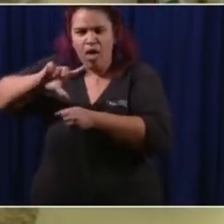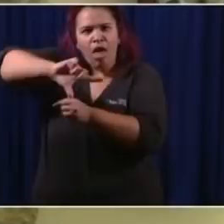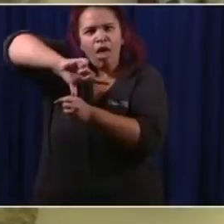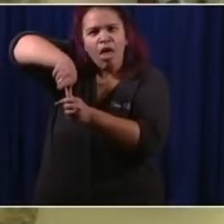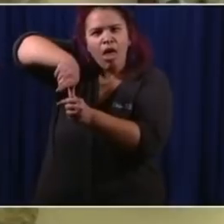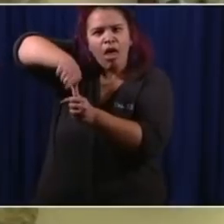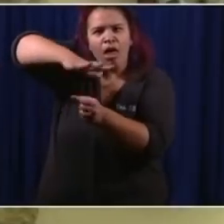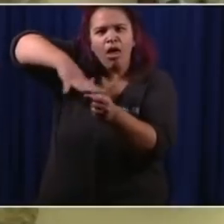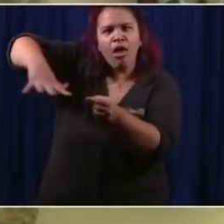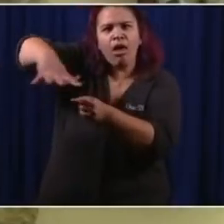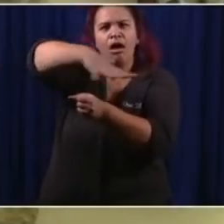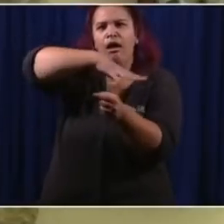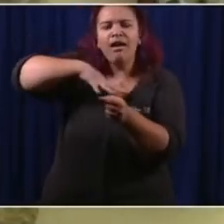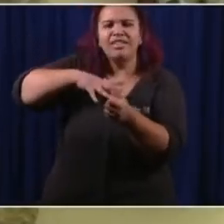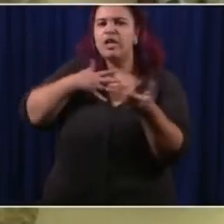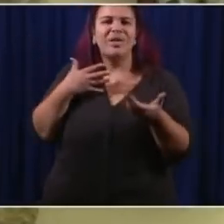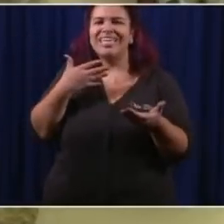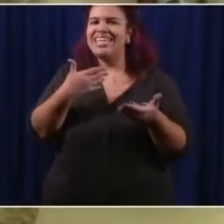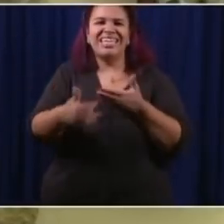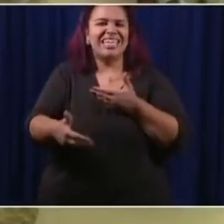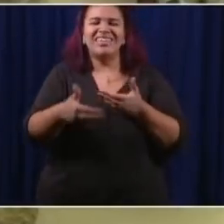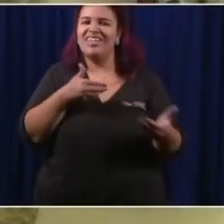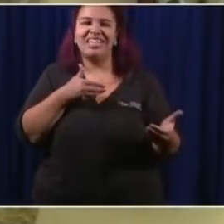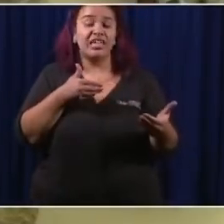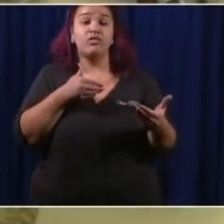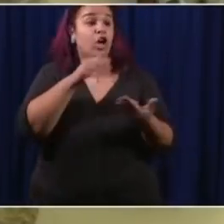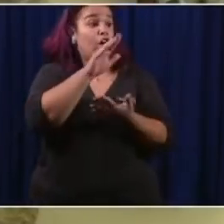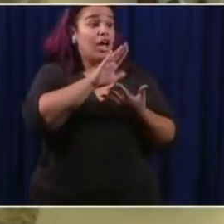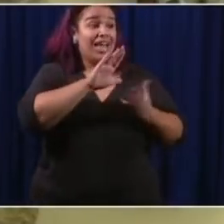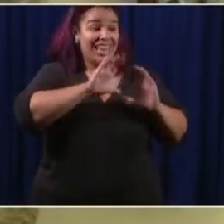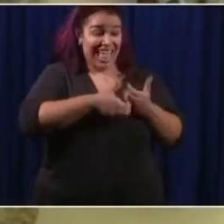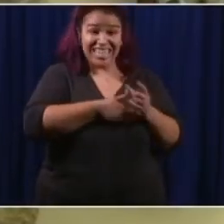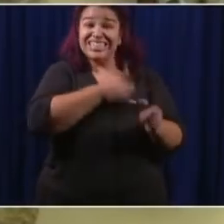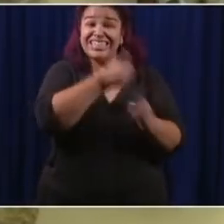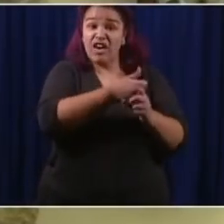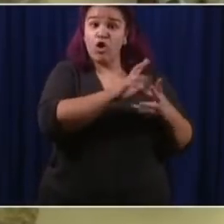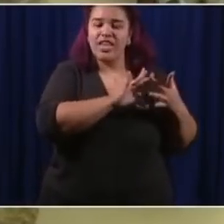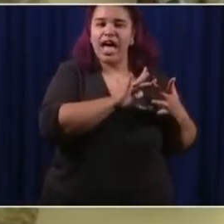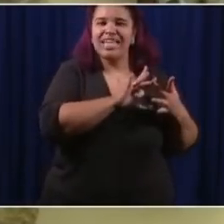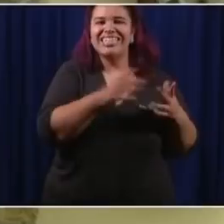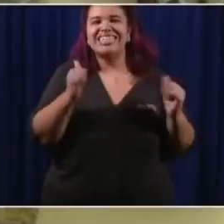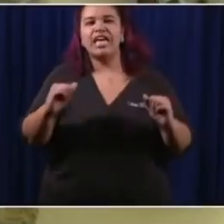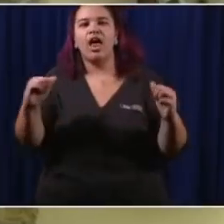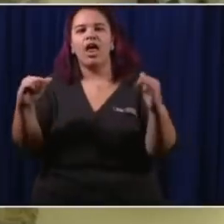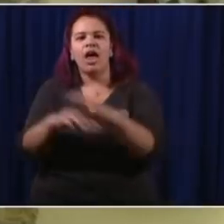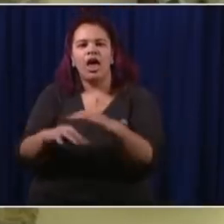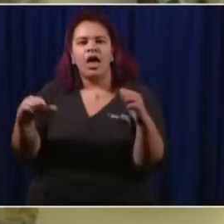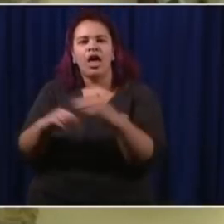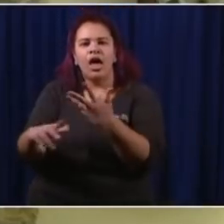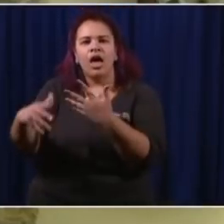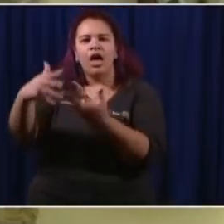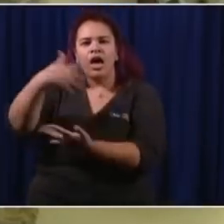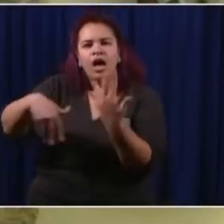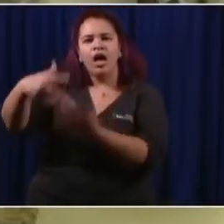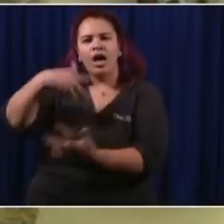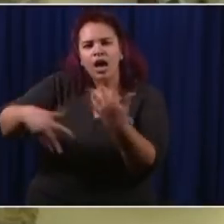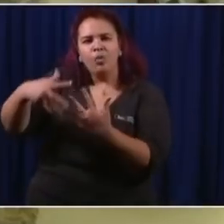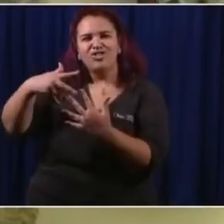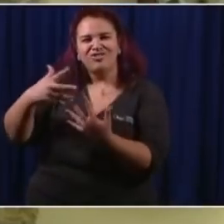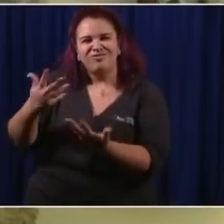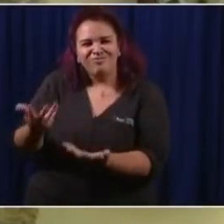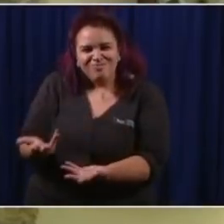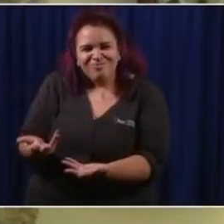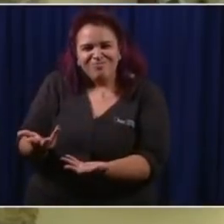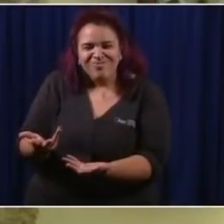still back in congregating in whatever community that is. So these are all challenges that we